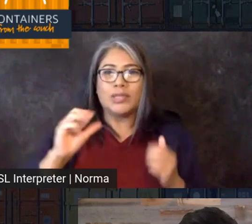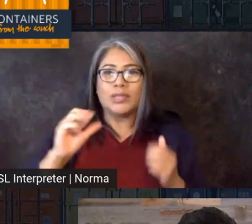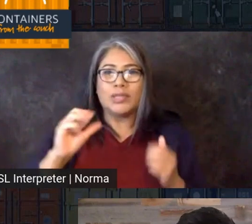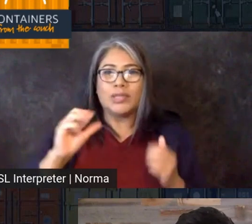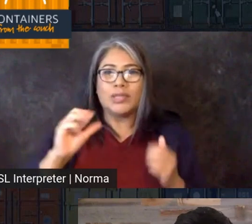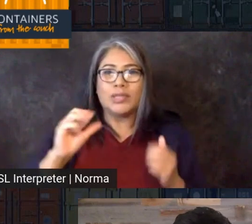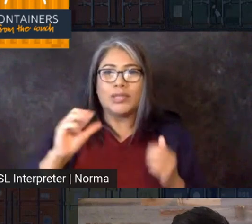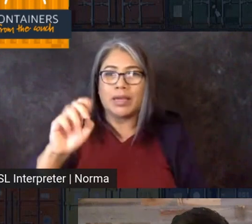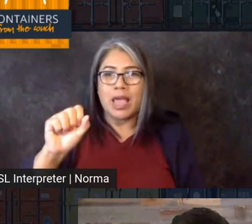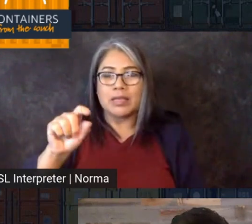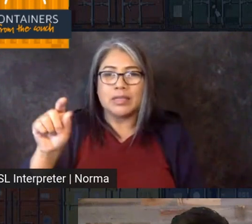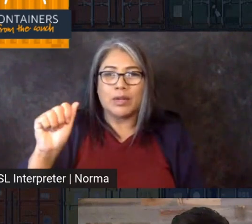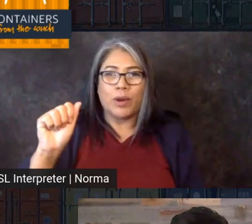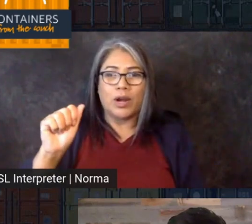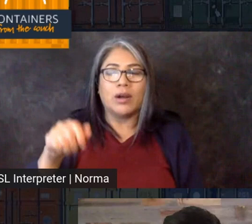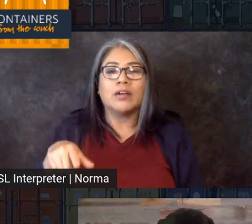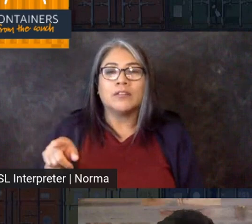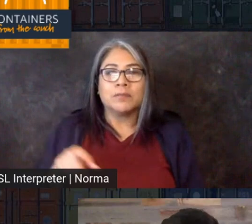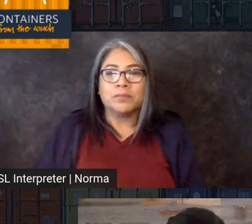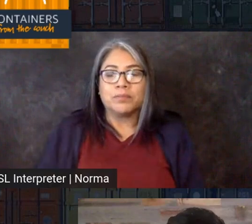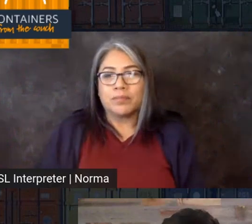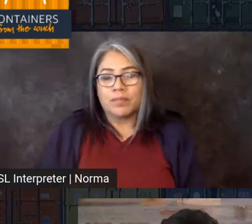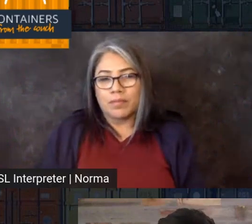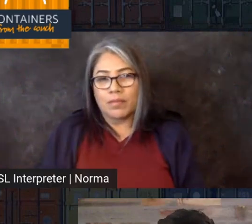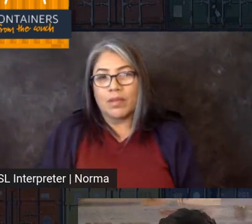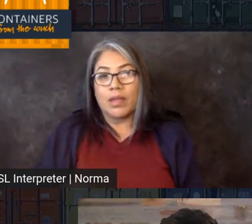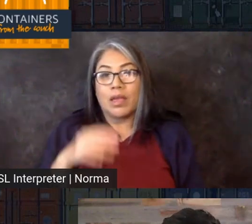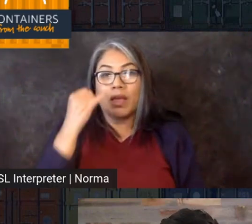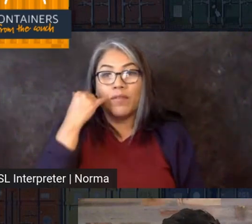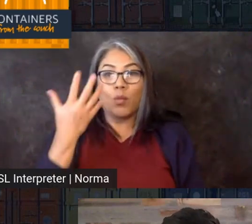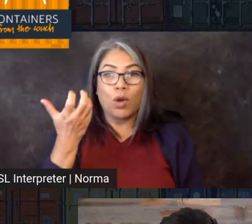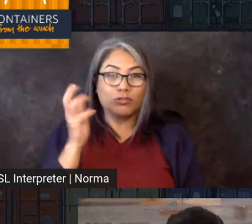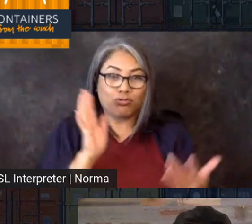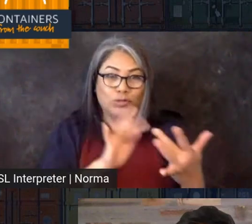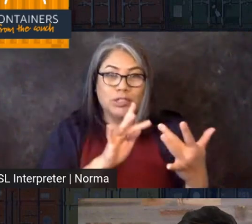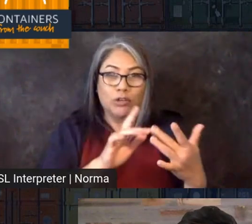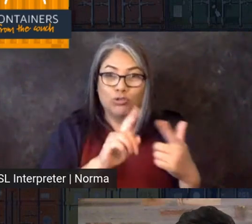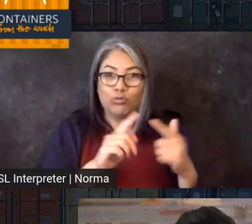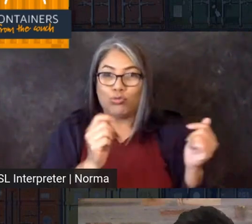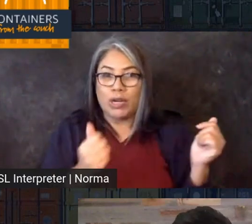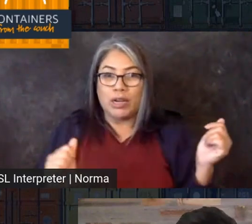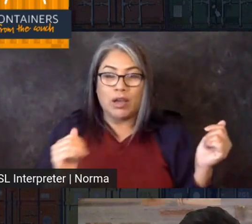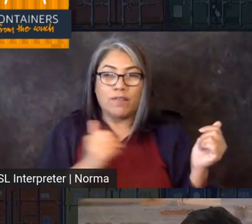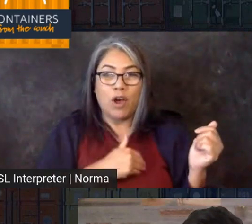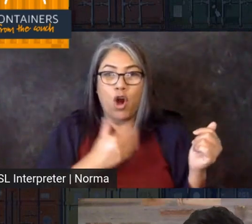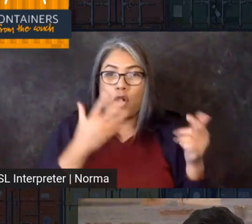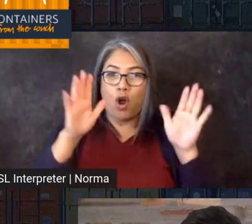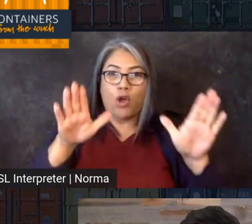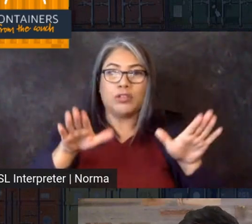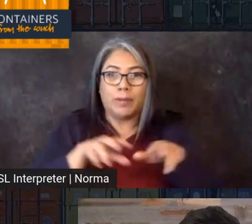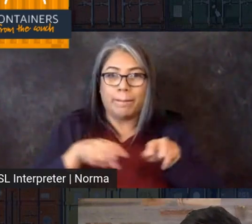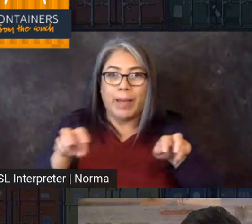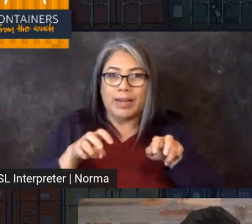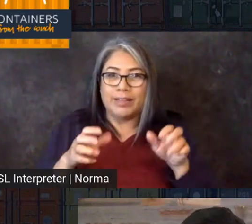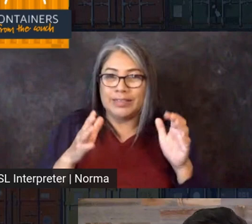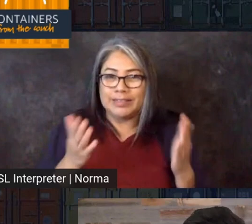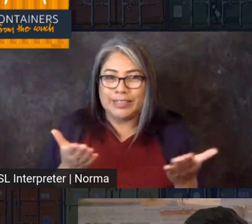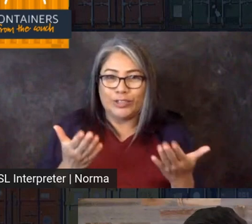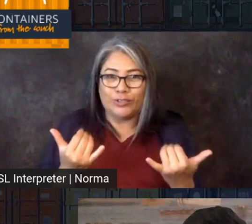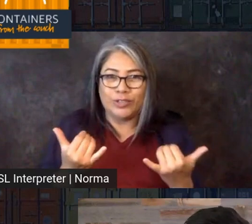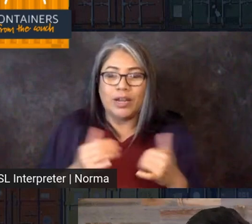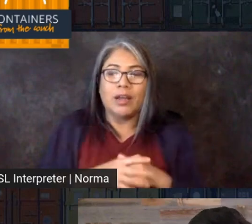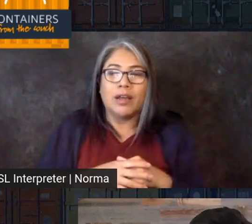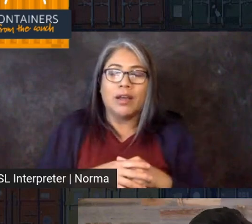eksanywhere@amazon.com, if you want to reach out to any of our awesome panelists here today. Of course, today's sessions are hosted by Containers